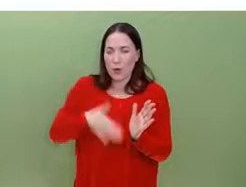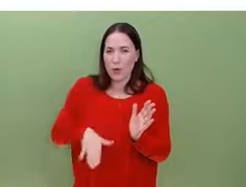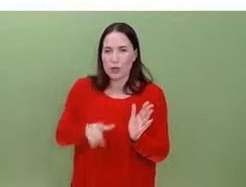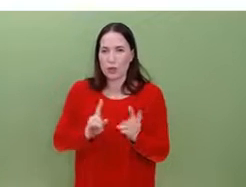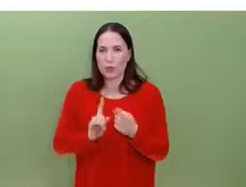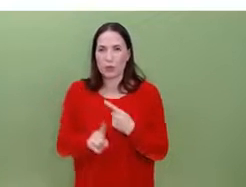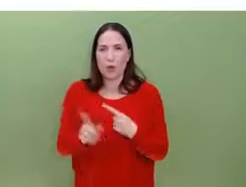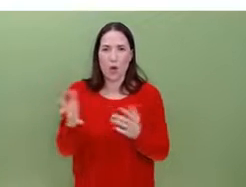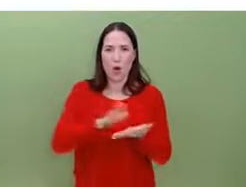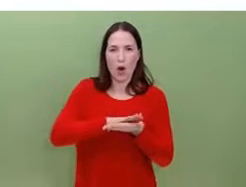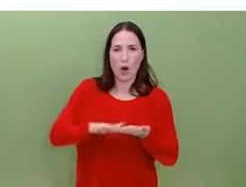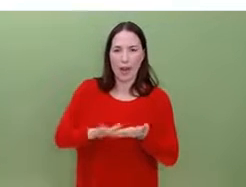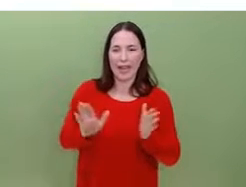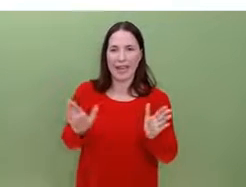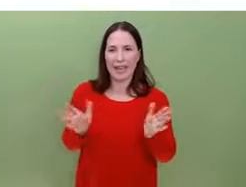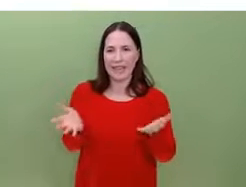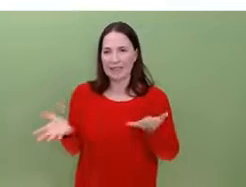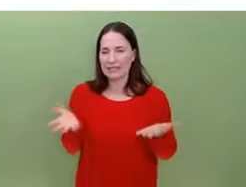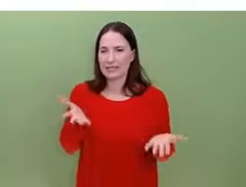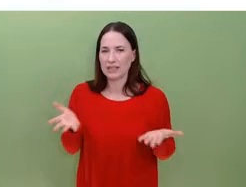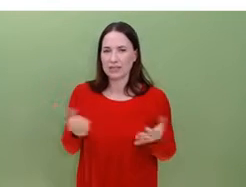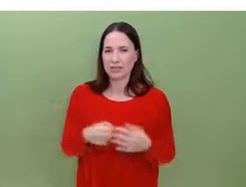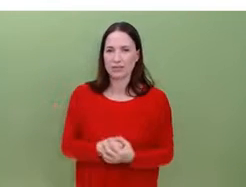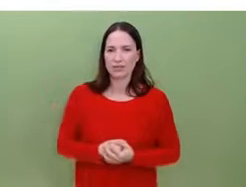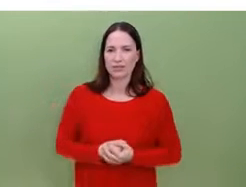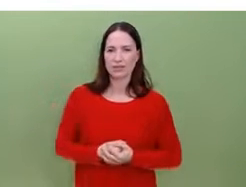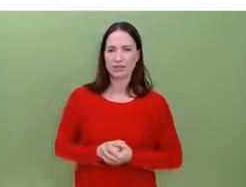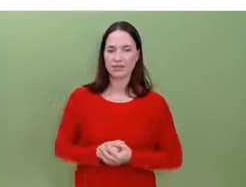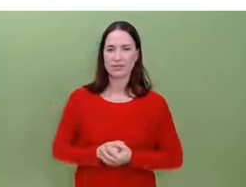I'm happily give way.